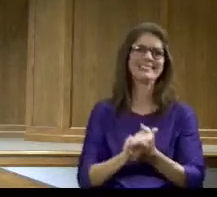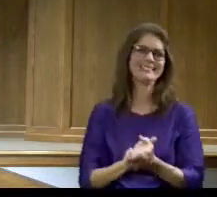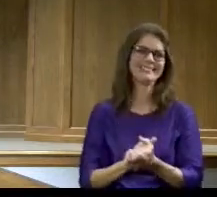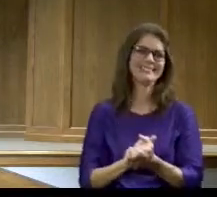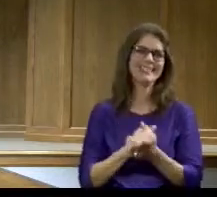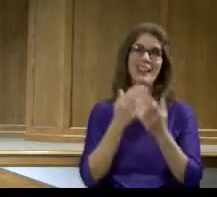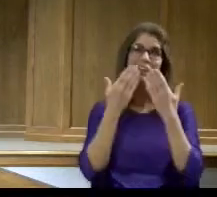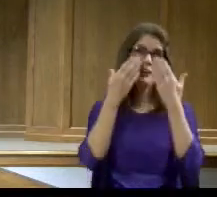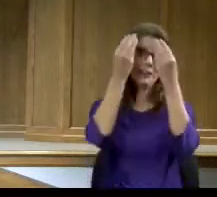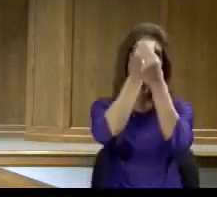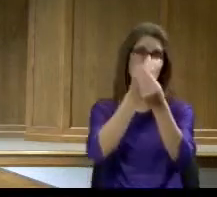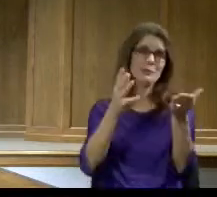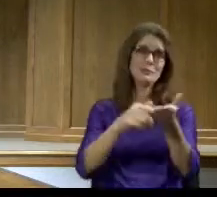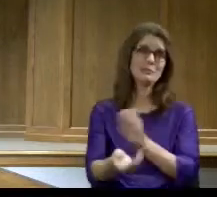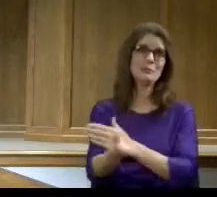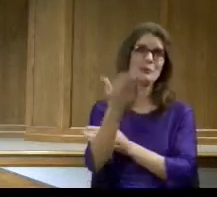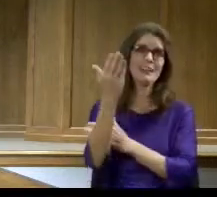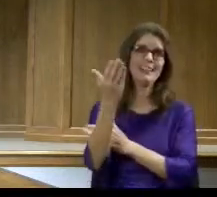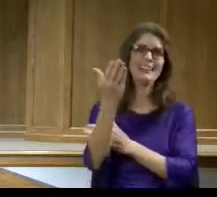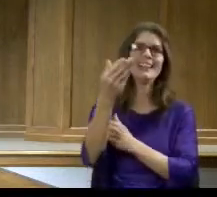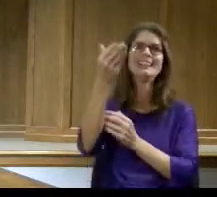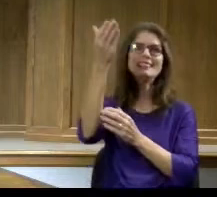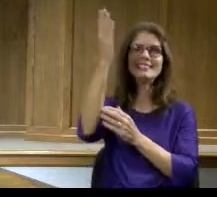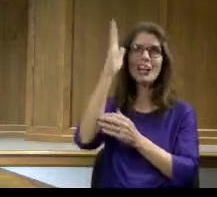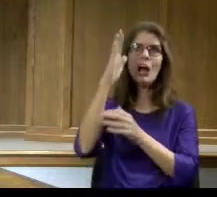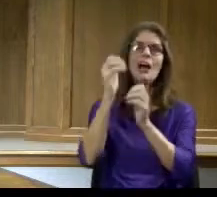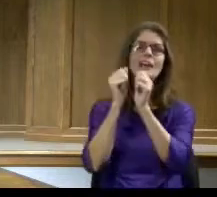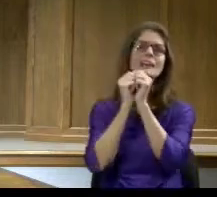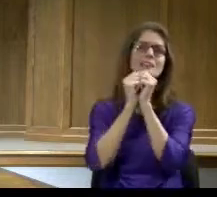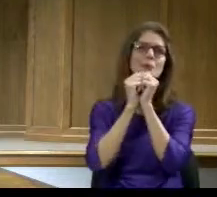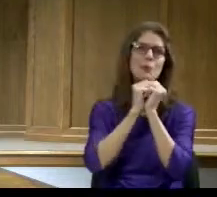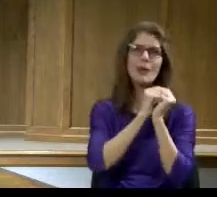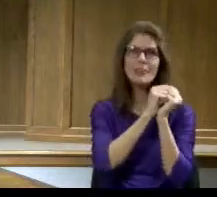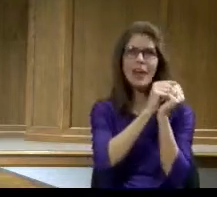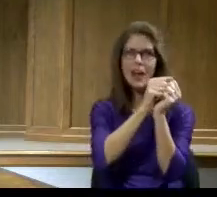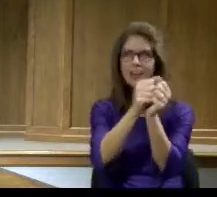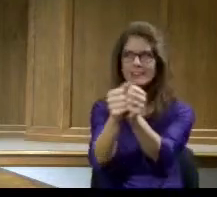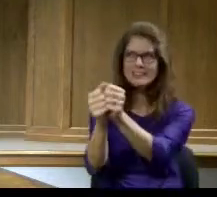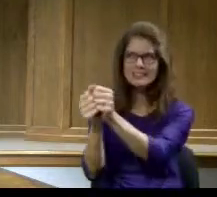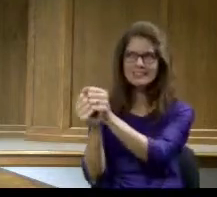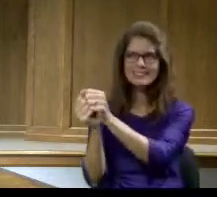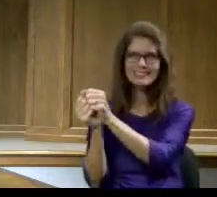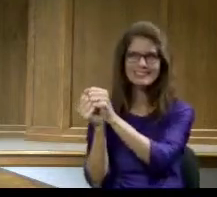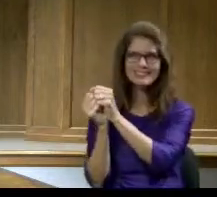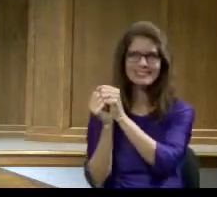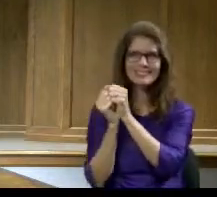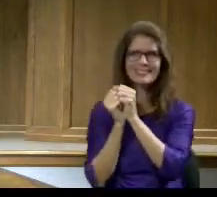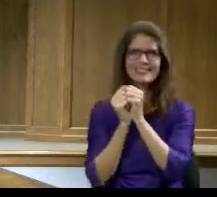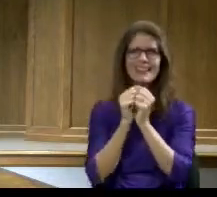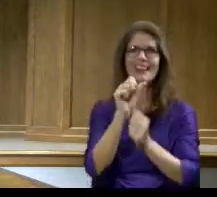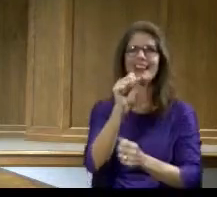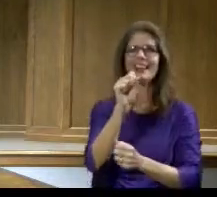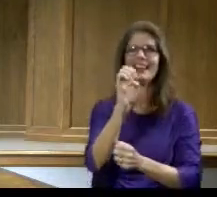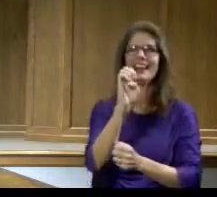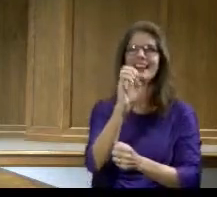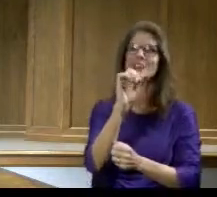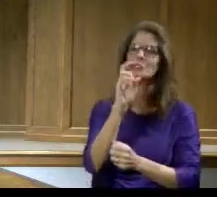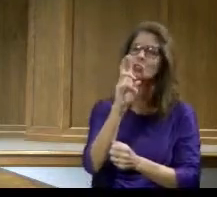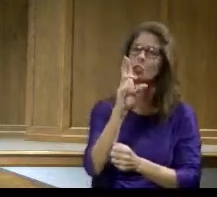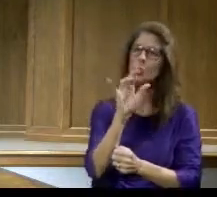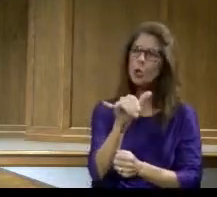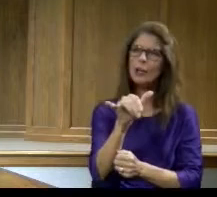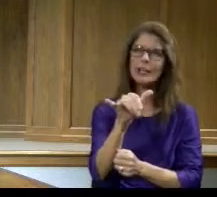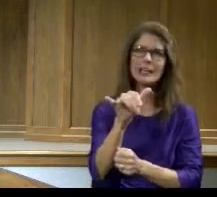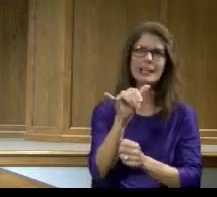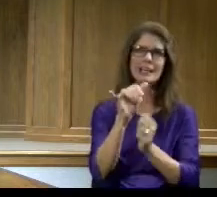that God is with us. God is with me. God is with you. There is security with our God. Isn't